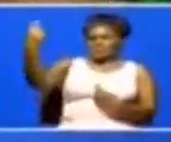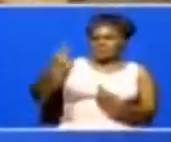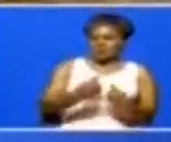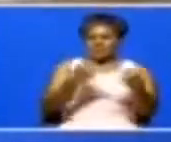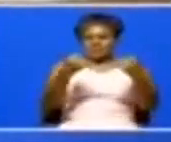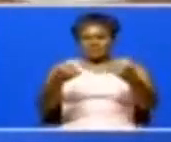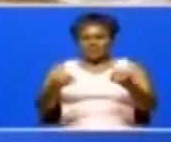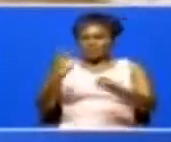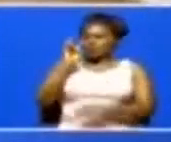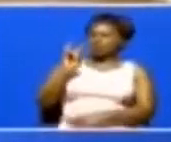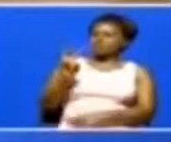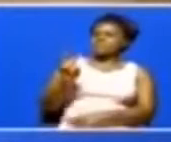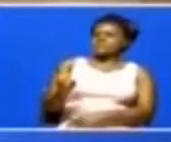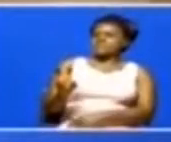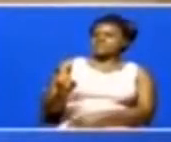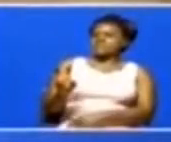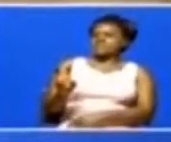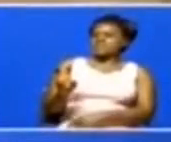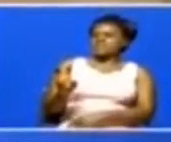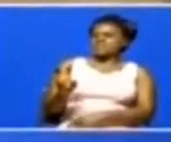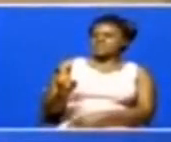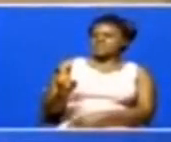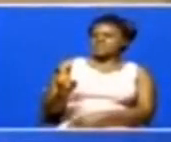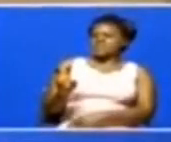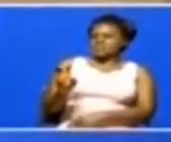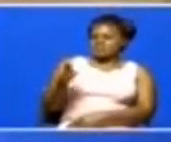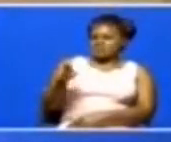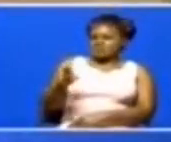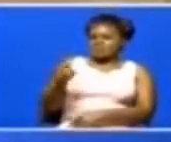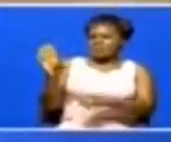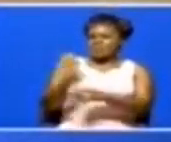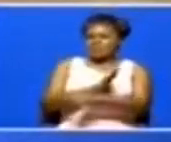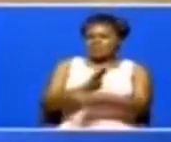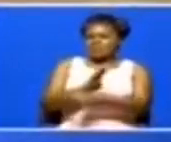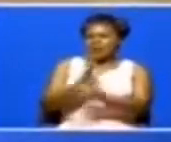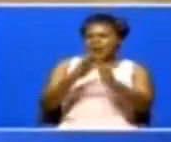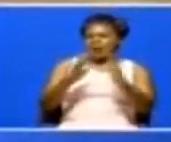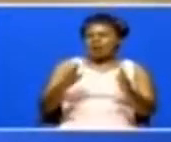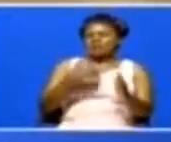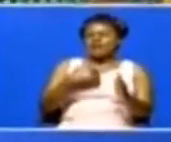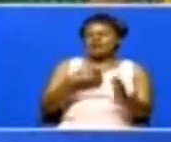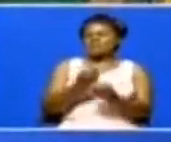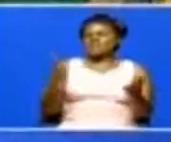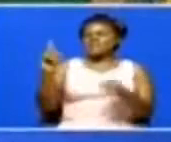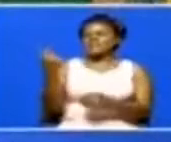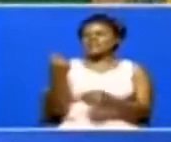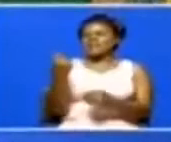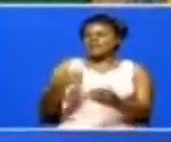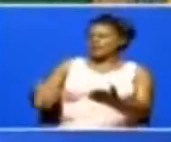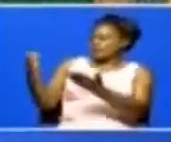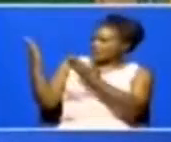struggling to get a glimpse and acquire what will no doubt be a household commodity for many Kenyans. And